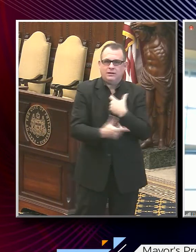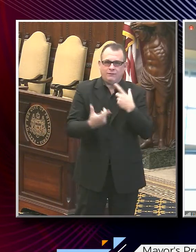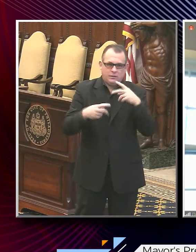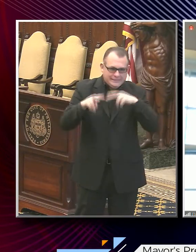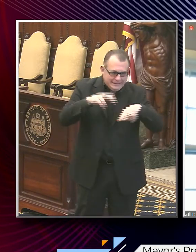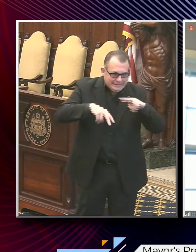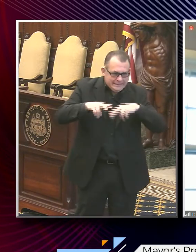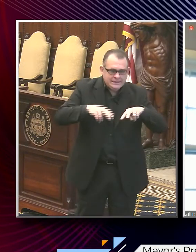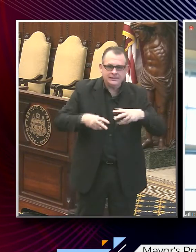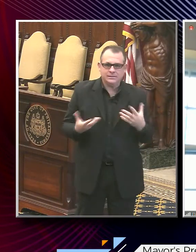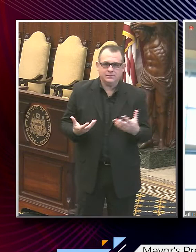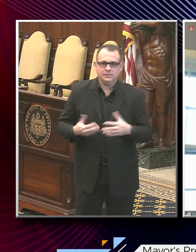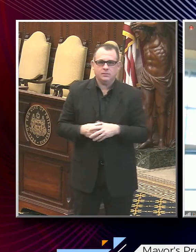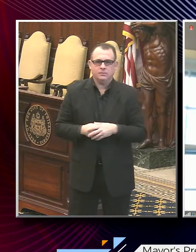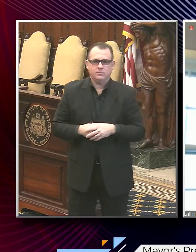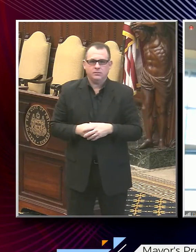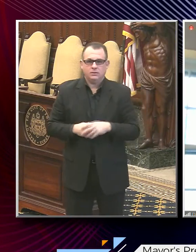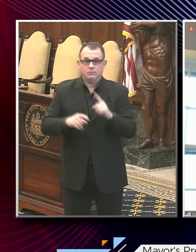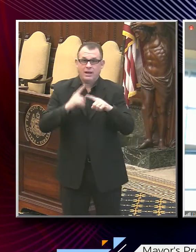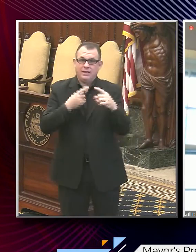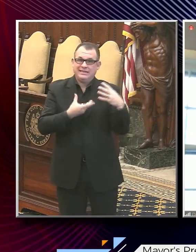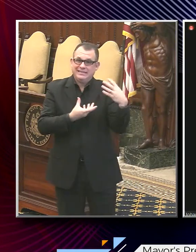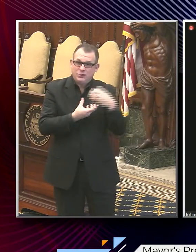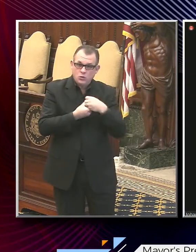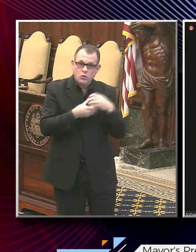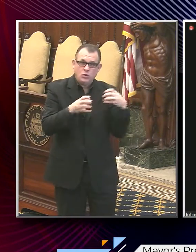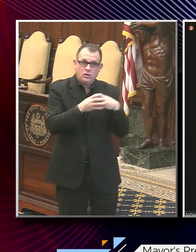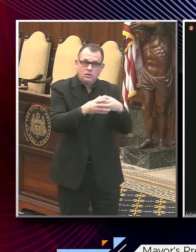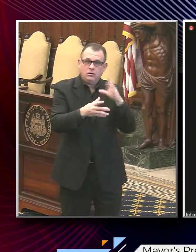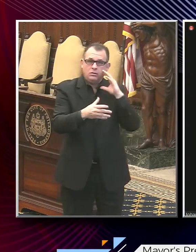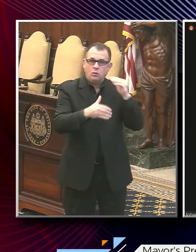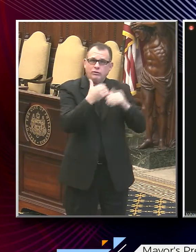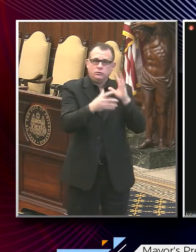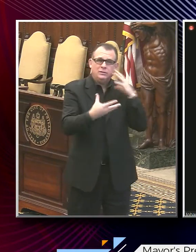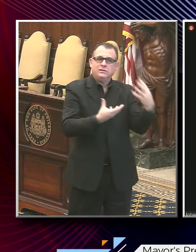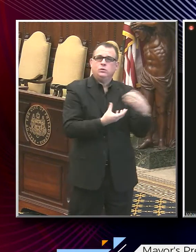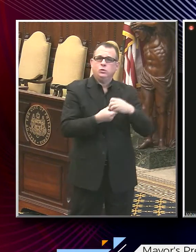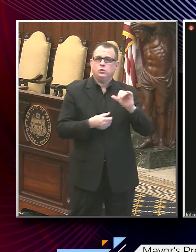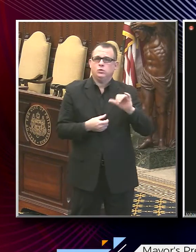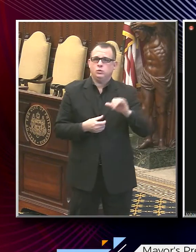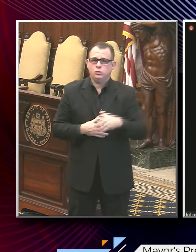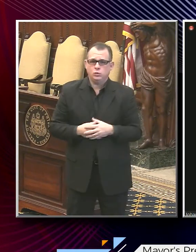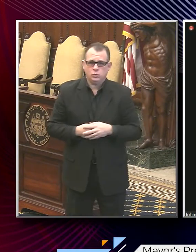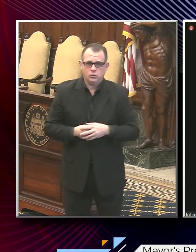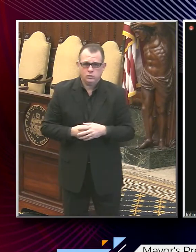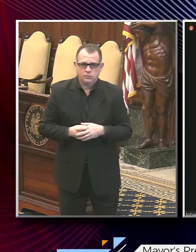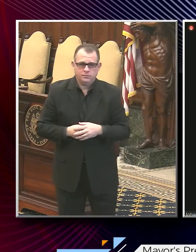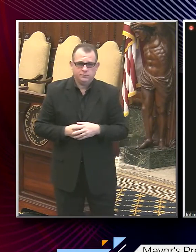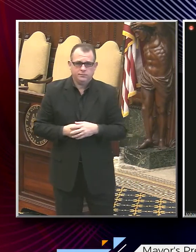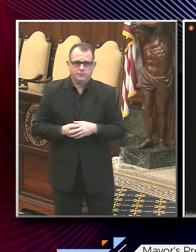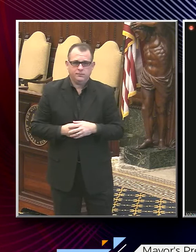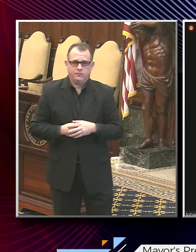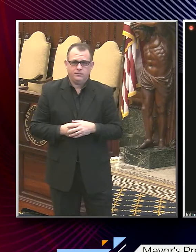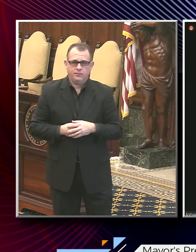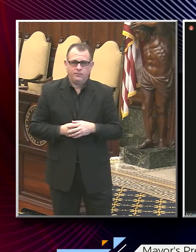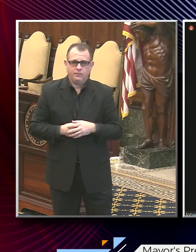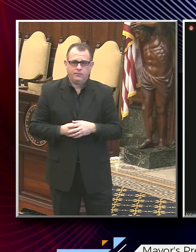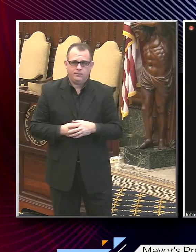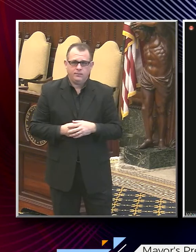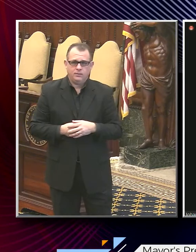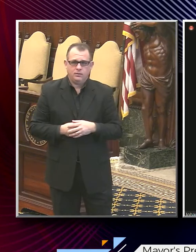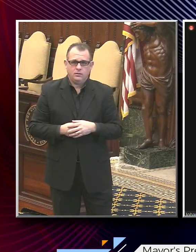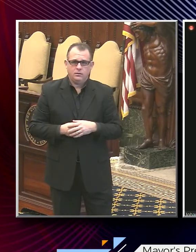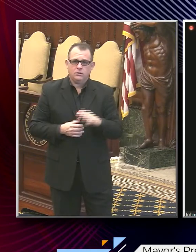But it's going to be an inclusive plan. Okay, and for Mayor Kenney and for Dr. Farley,